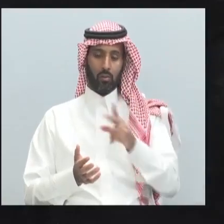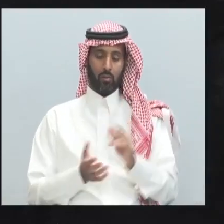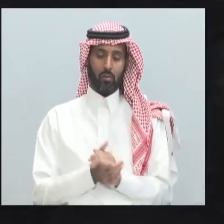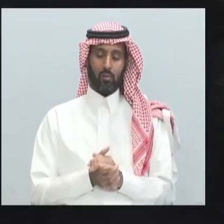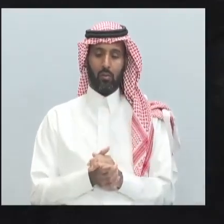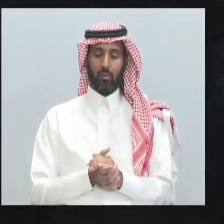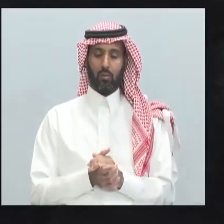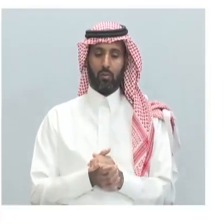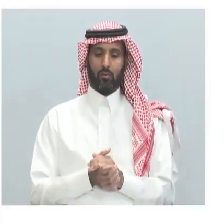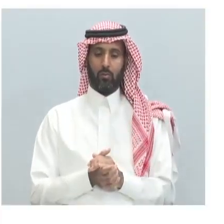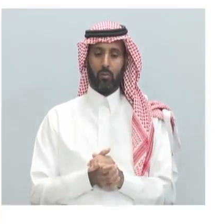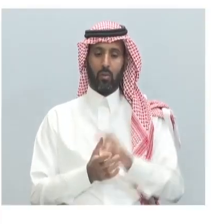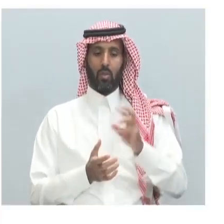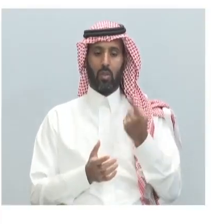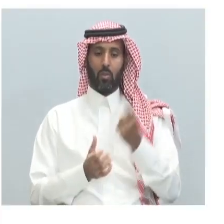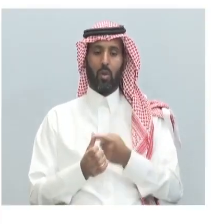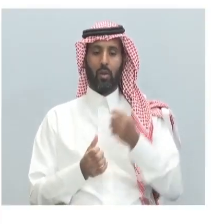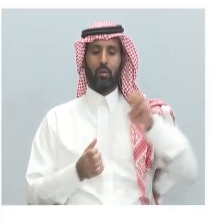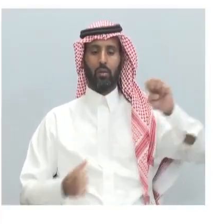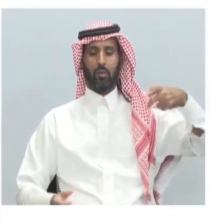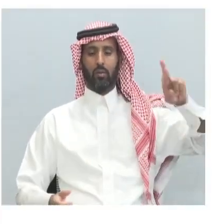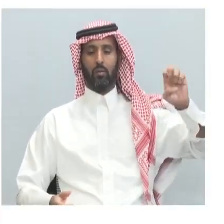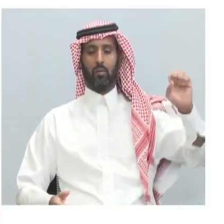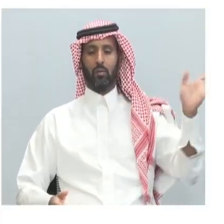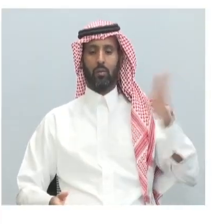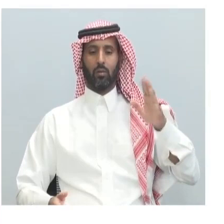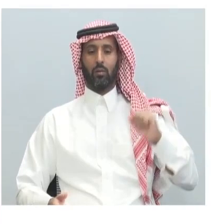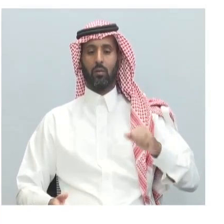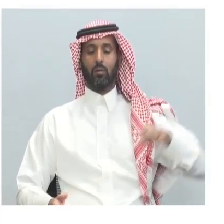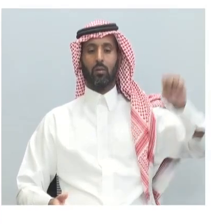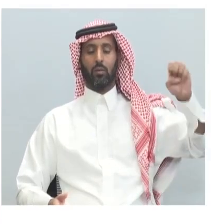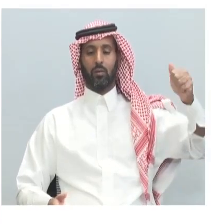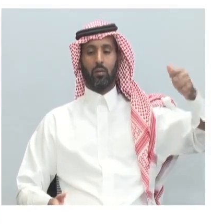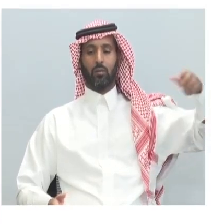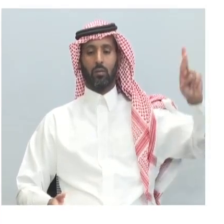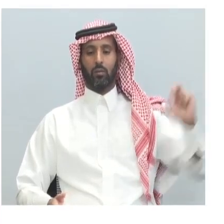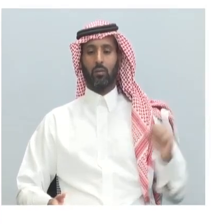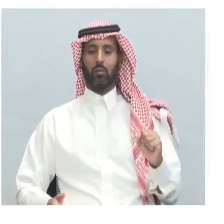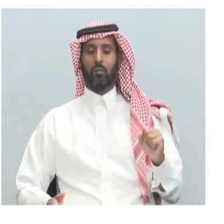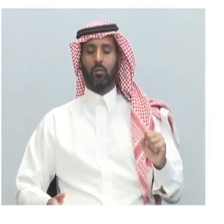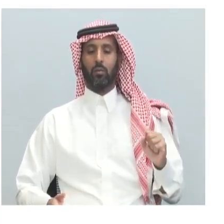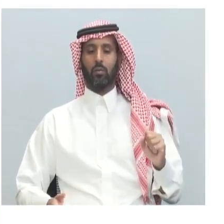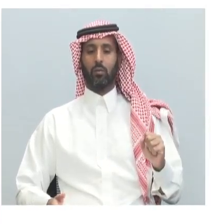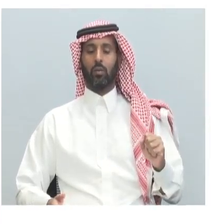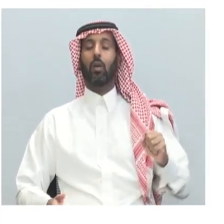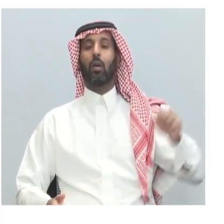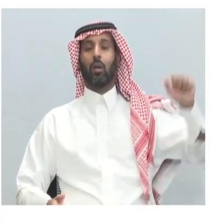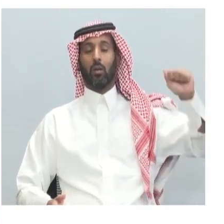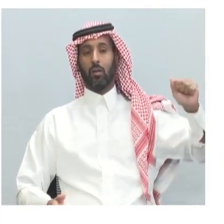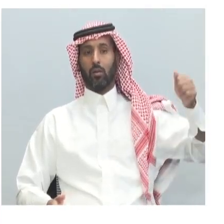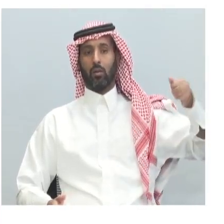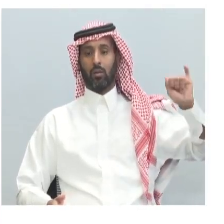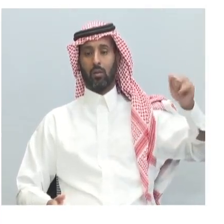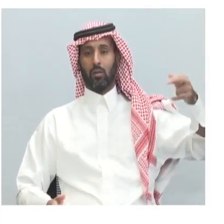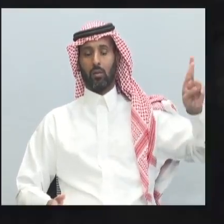in letters. The first one E-R-E, the second one E-A-R, and the last one A-I-R. But